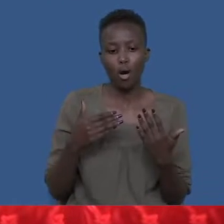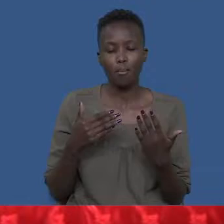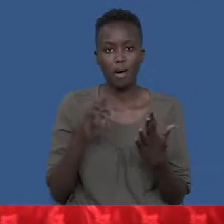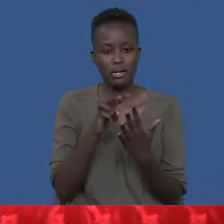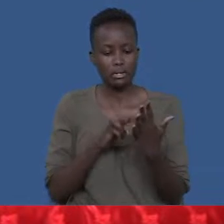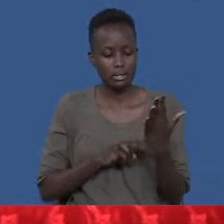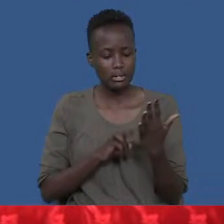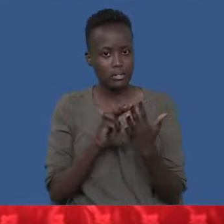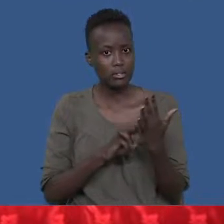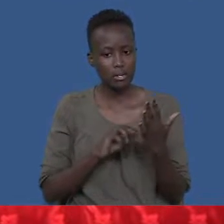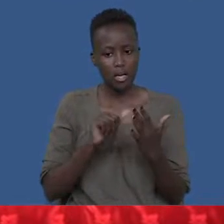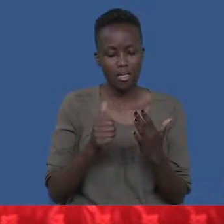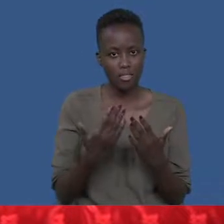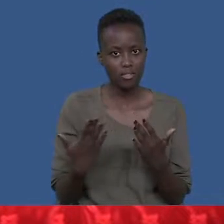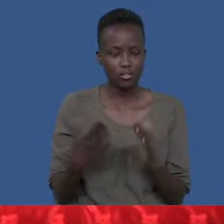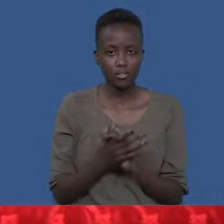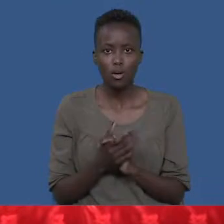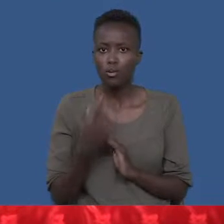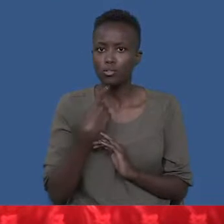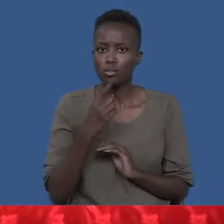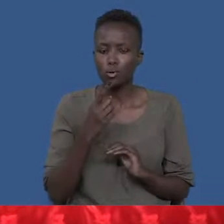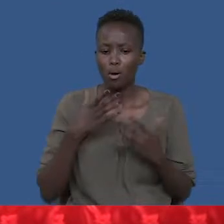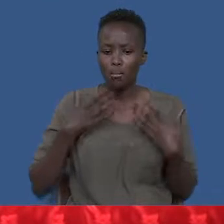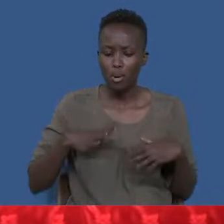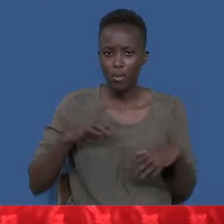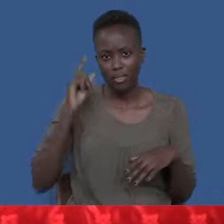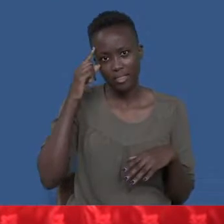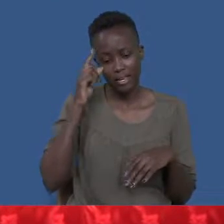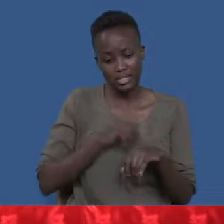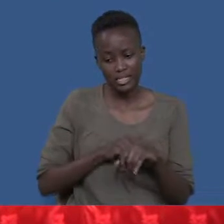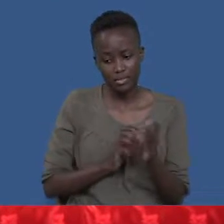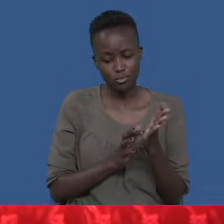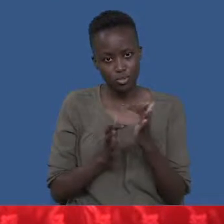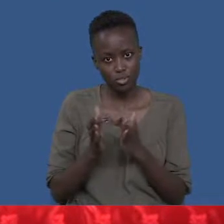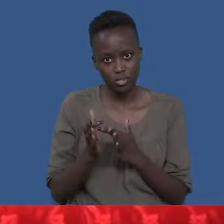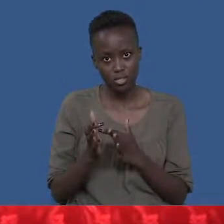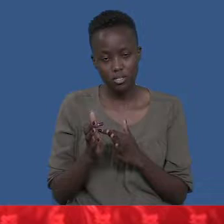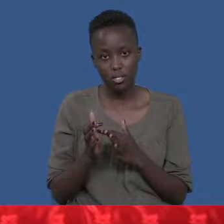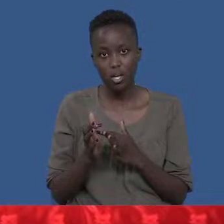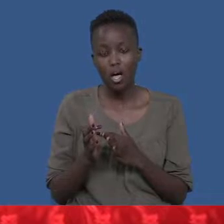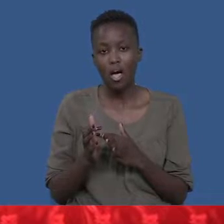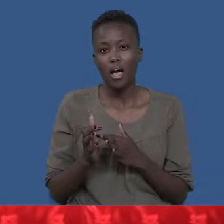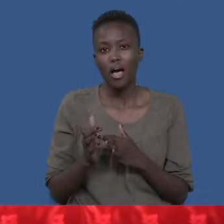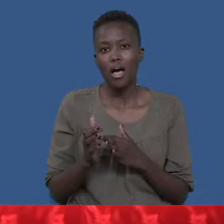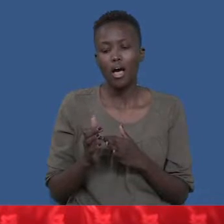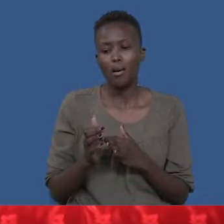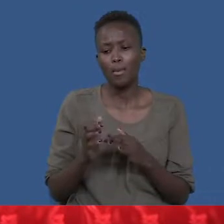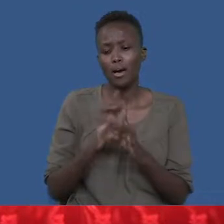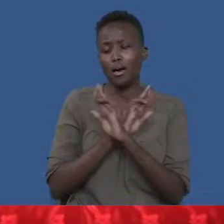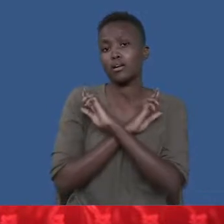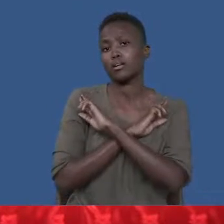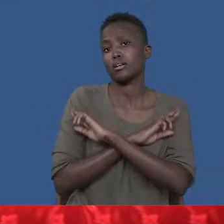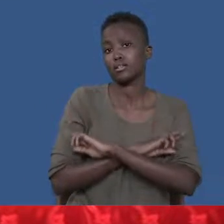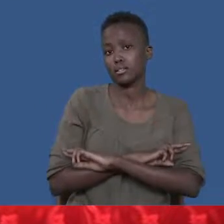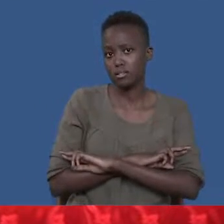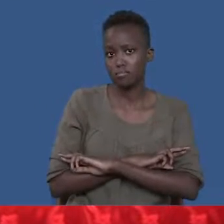after exhausting 2 days in Jerusalem of confrontation, that Jesus might have taken time to rest